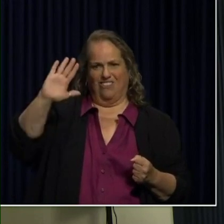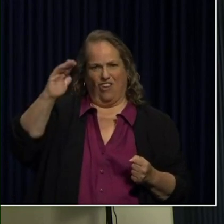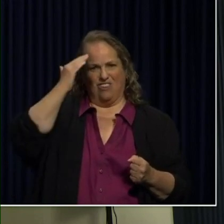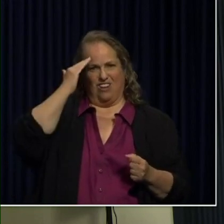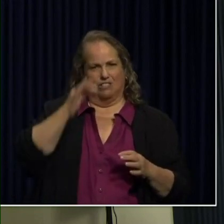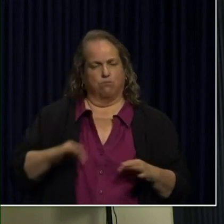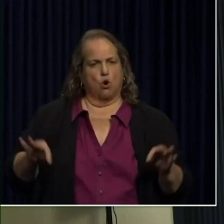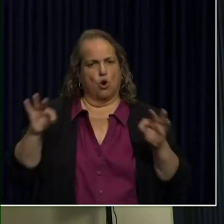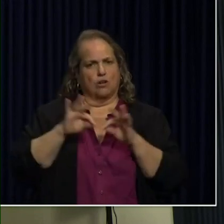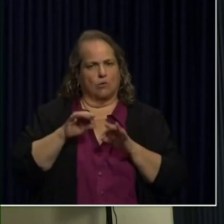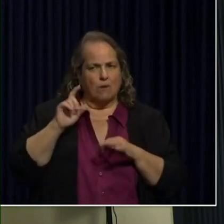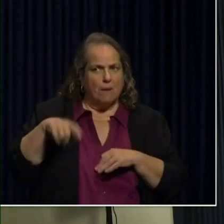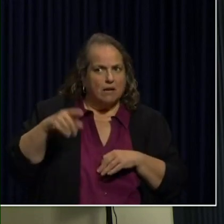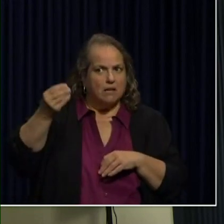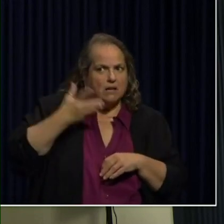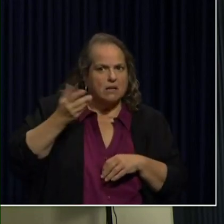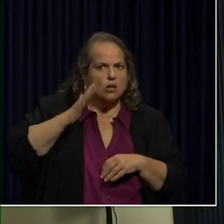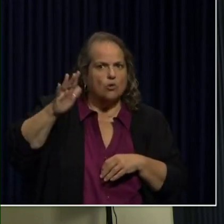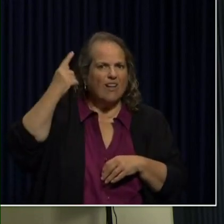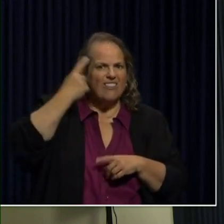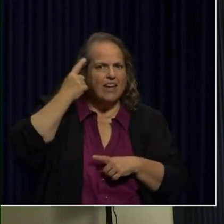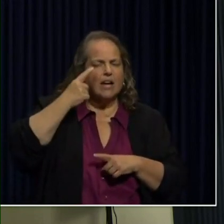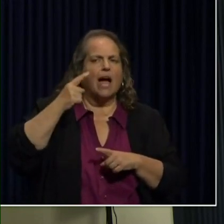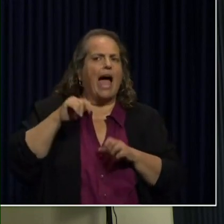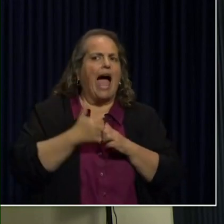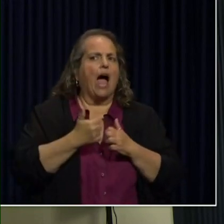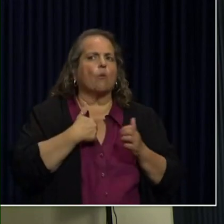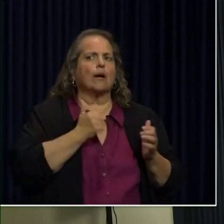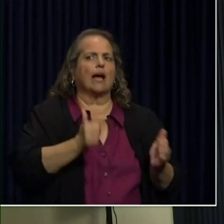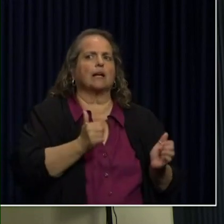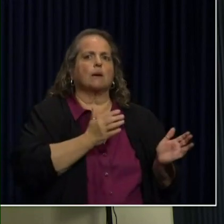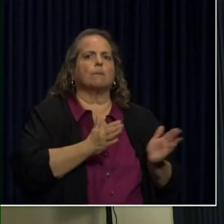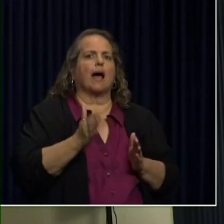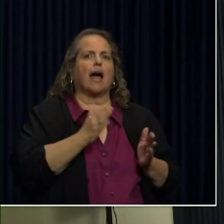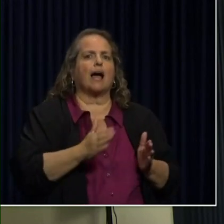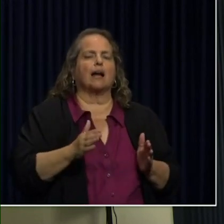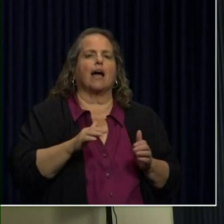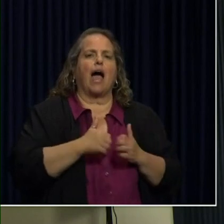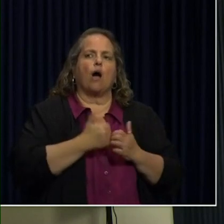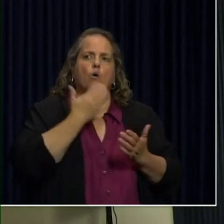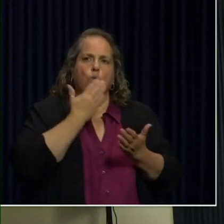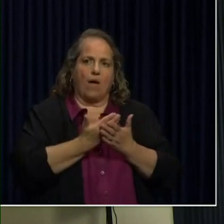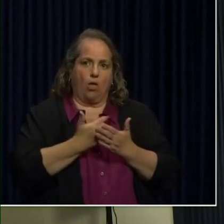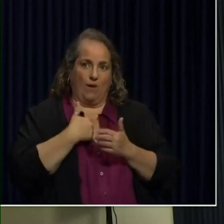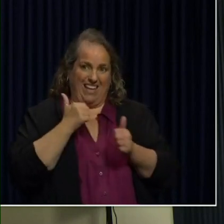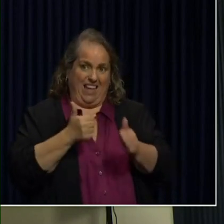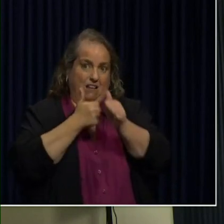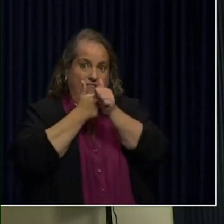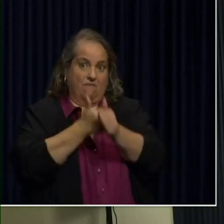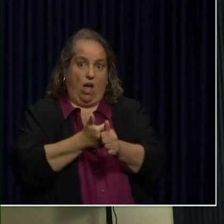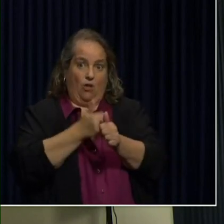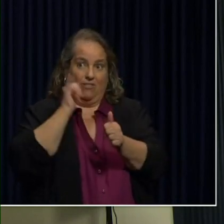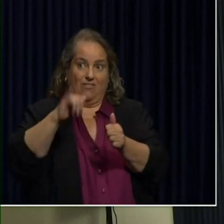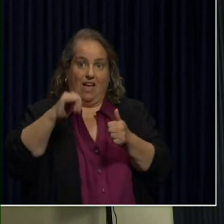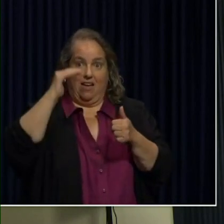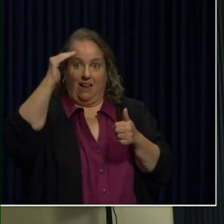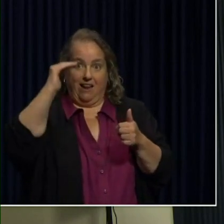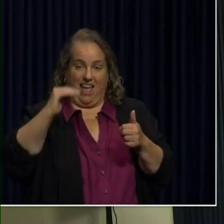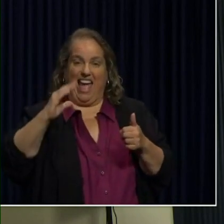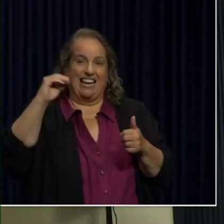their thoughts and their plans about how well they think that they can fall under those CDC guidelines, and then let public